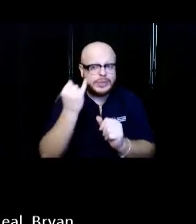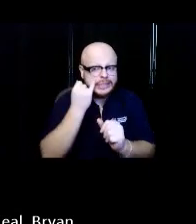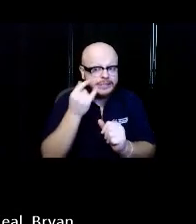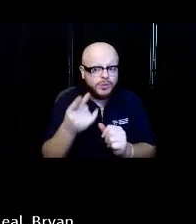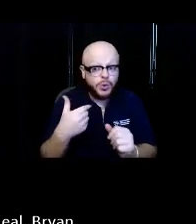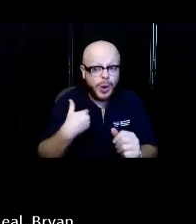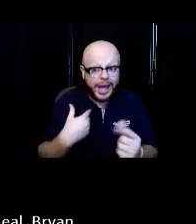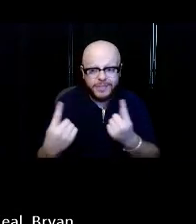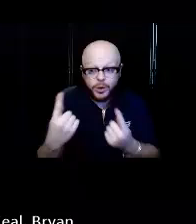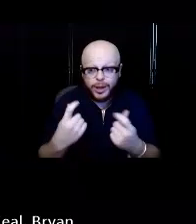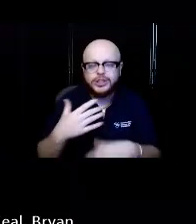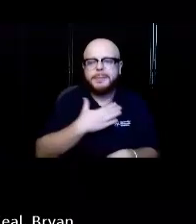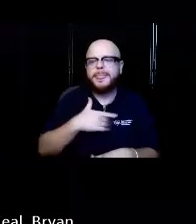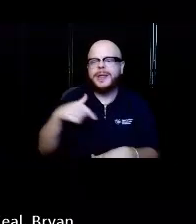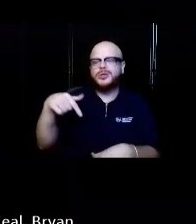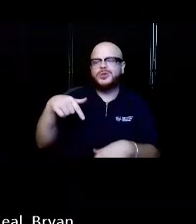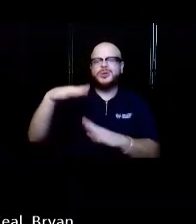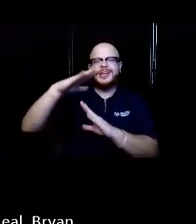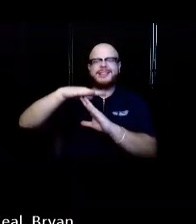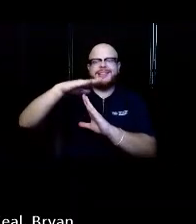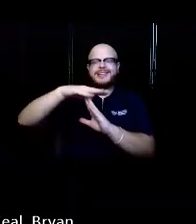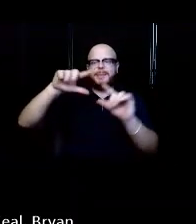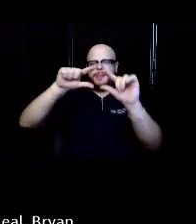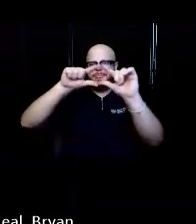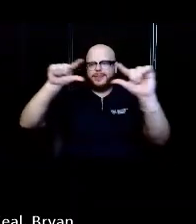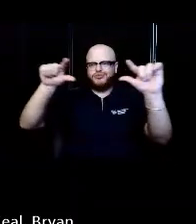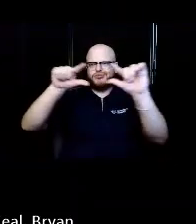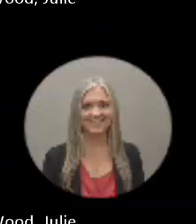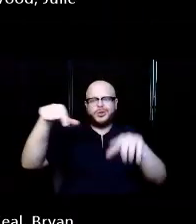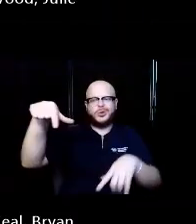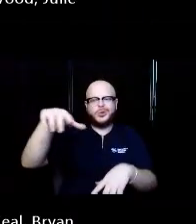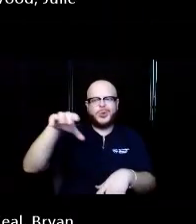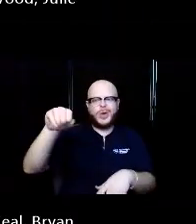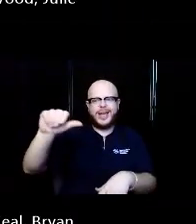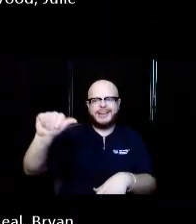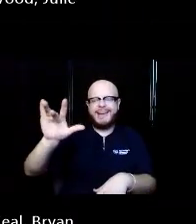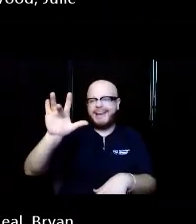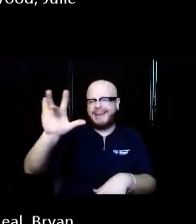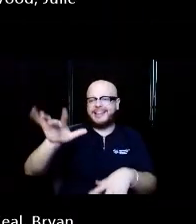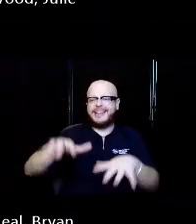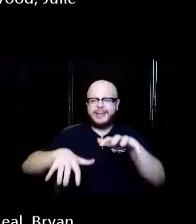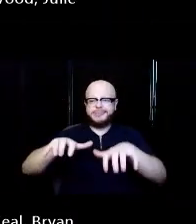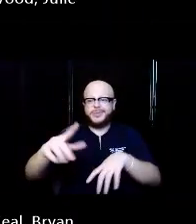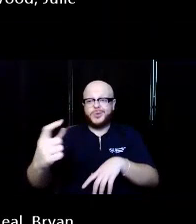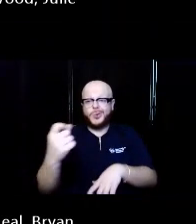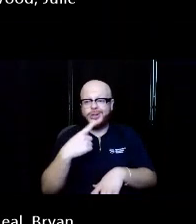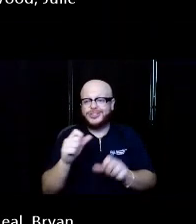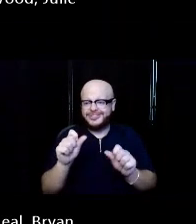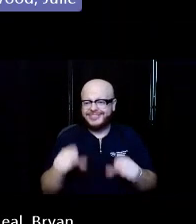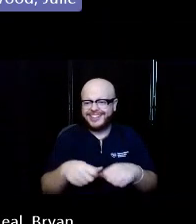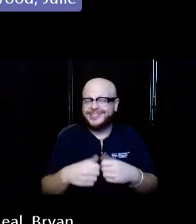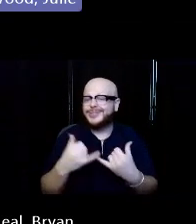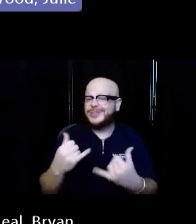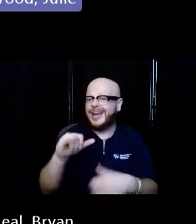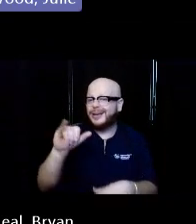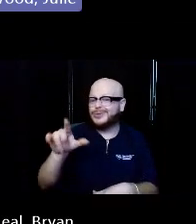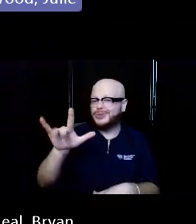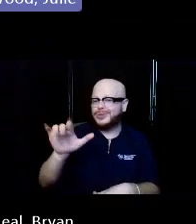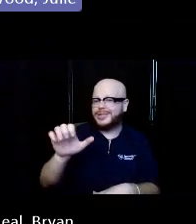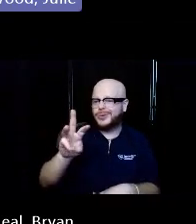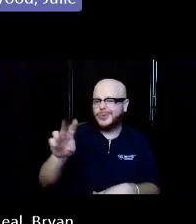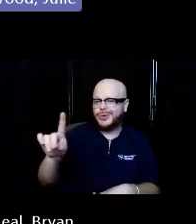screen. Julie Wood is going to rejoin us to address the questions we've received. Welcome back, Julie. Thank you,